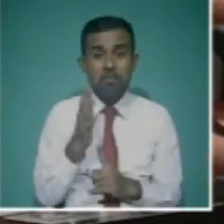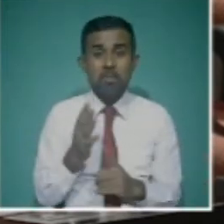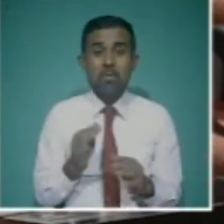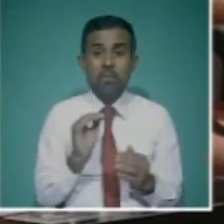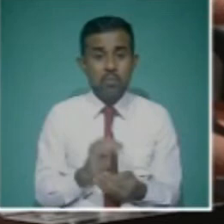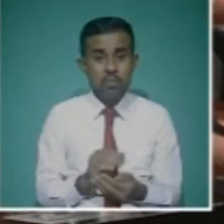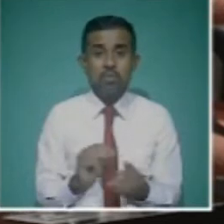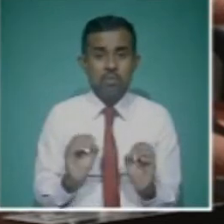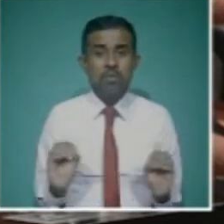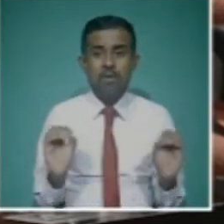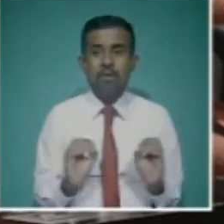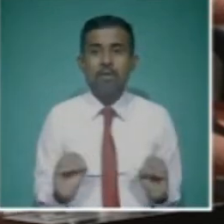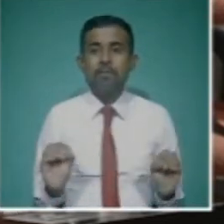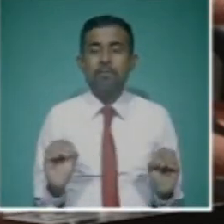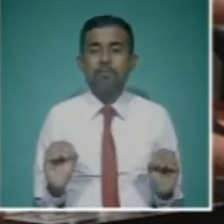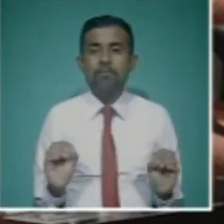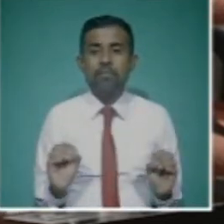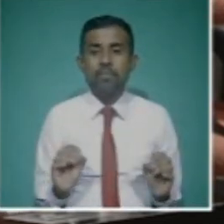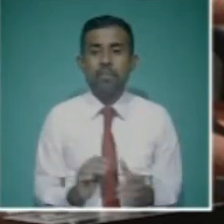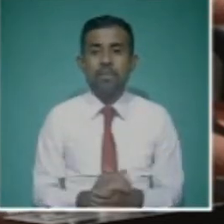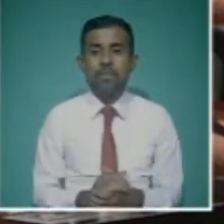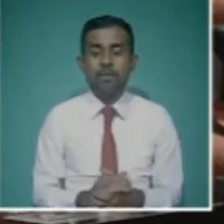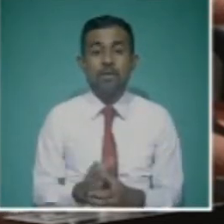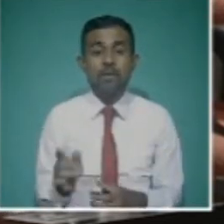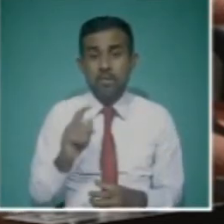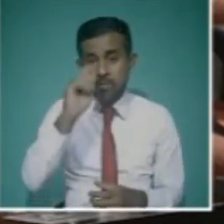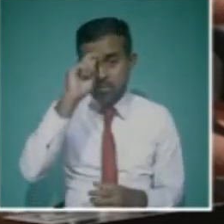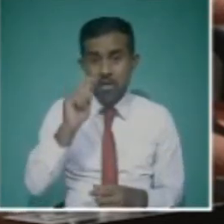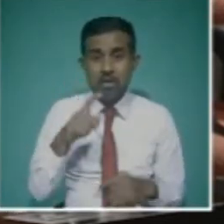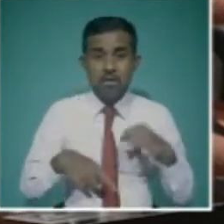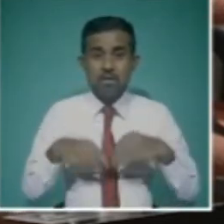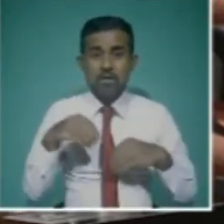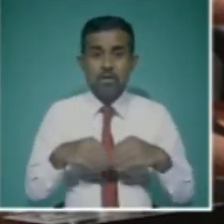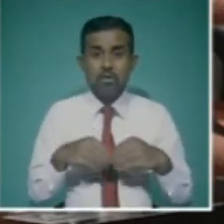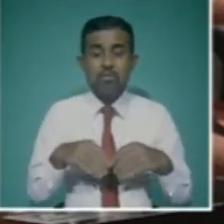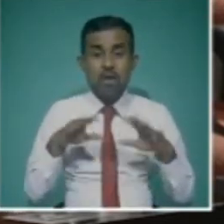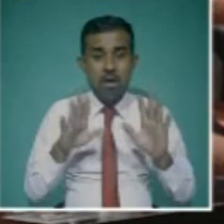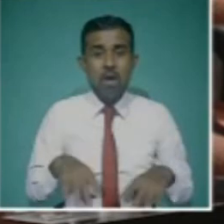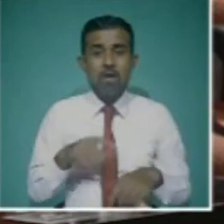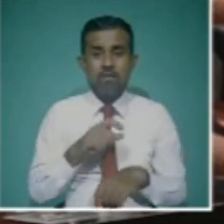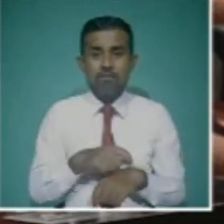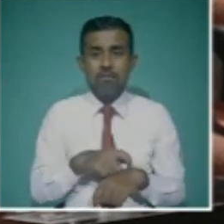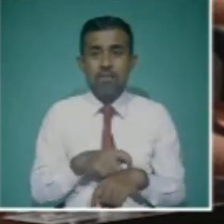At least in these last days of his political career, for him to be a statesman and tell